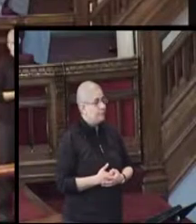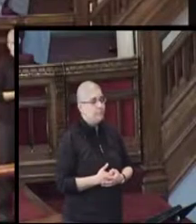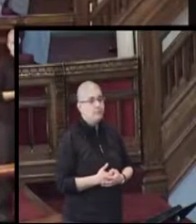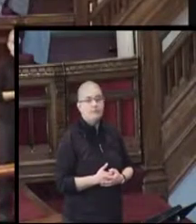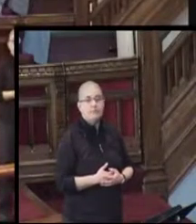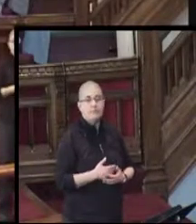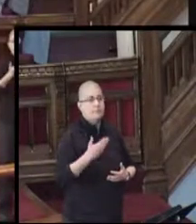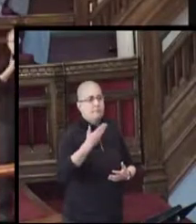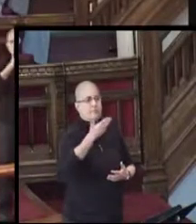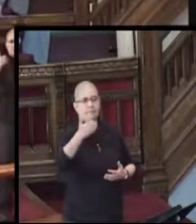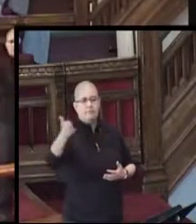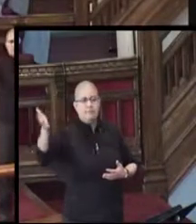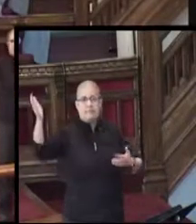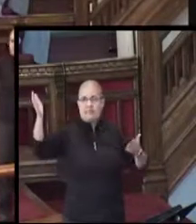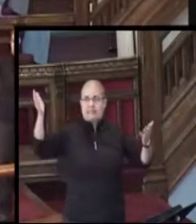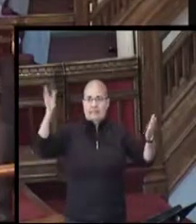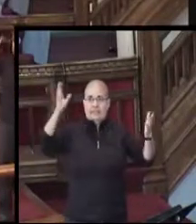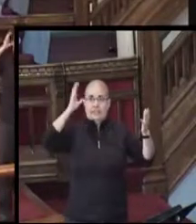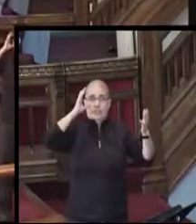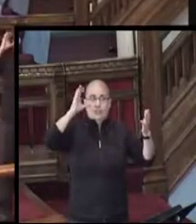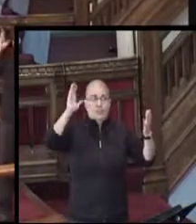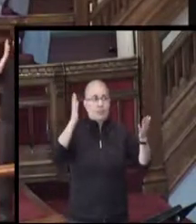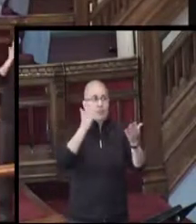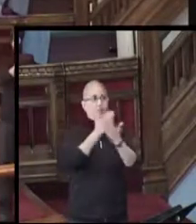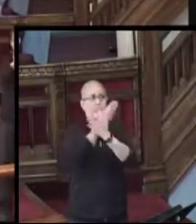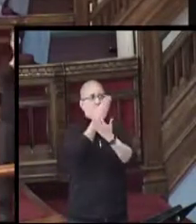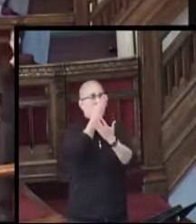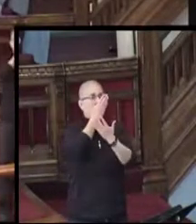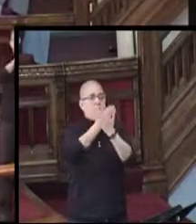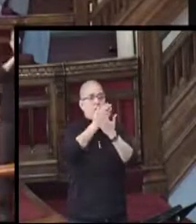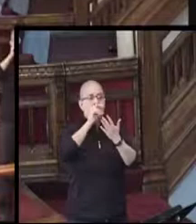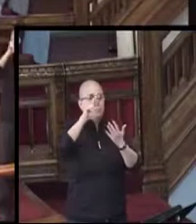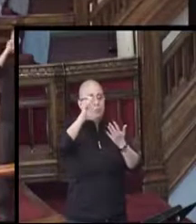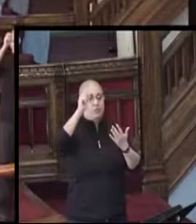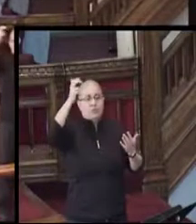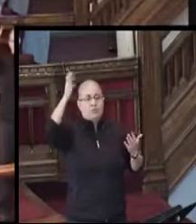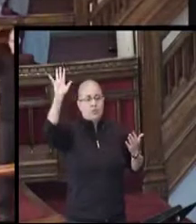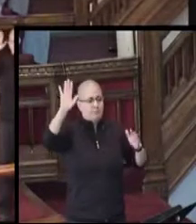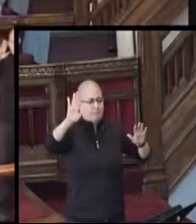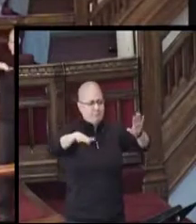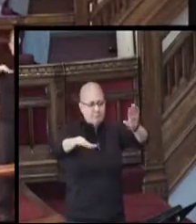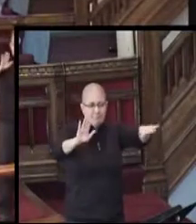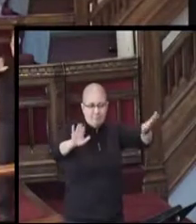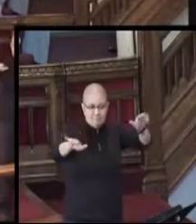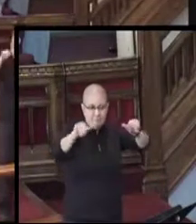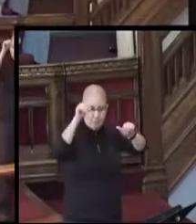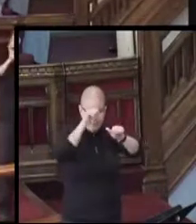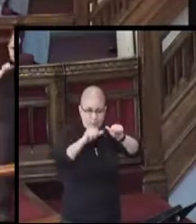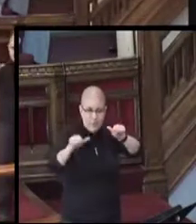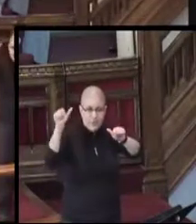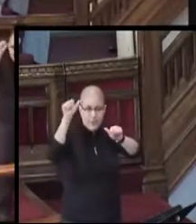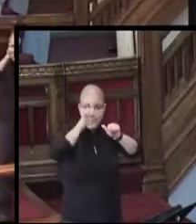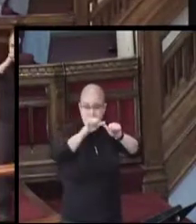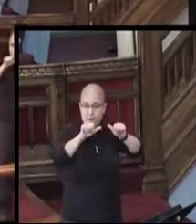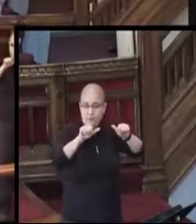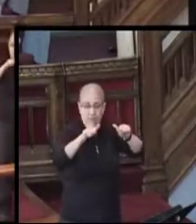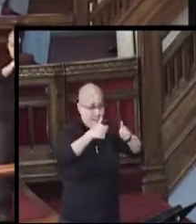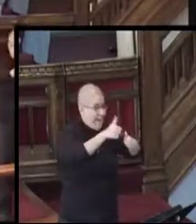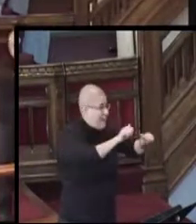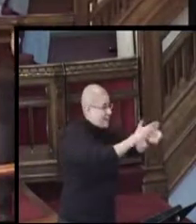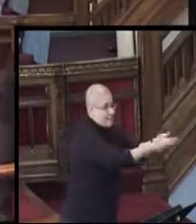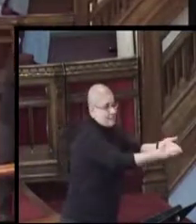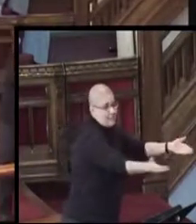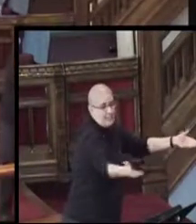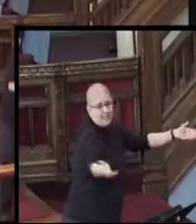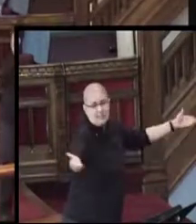Hear this amazing, liberating news. God reminding us, behold, I make all things